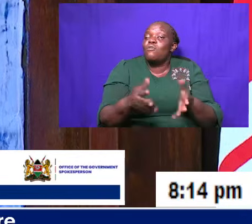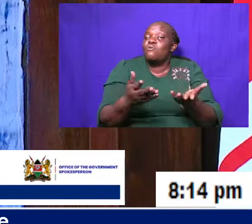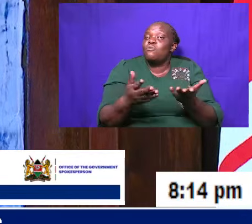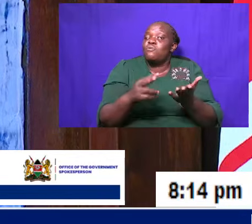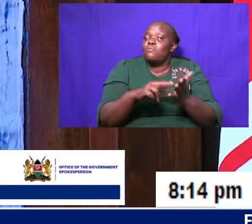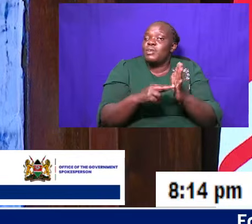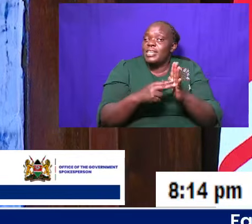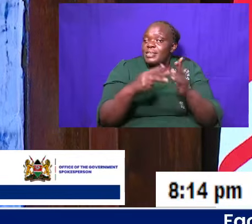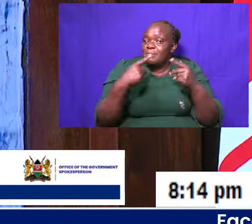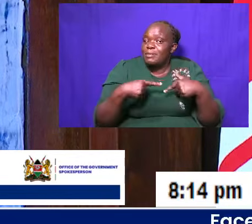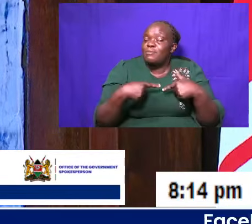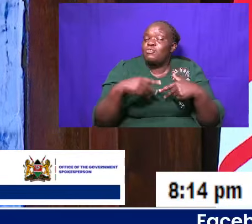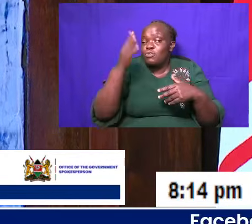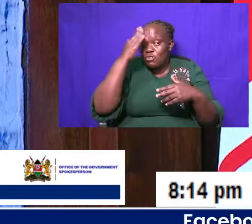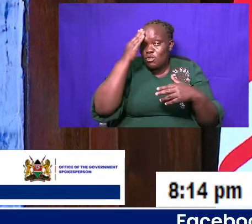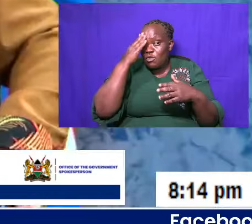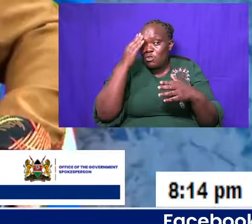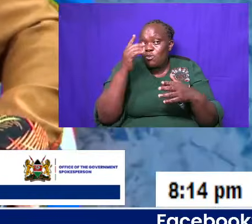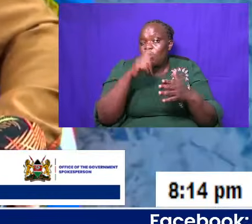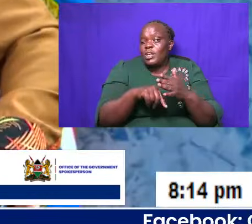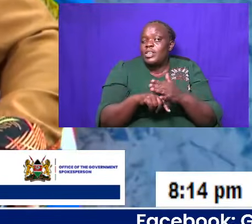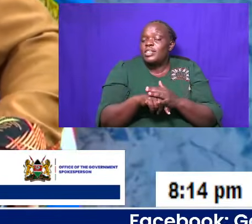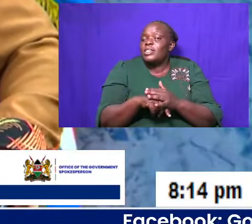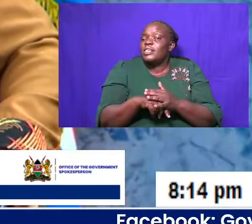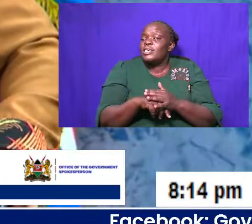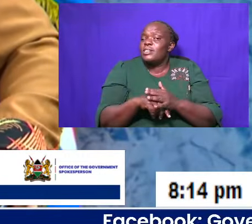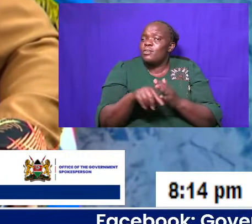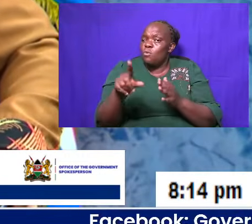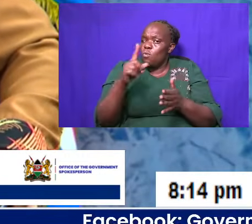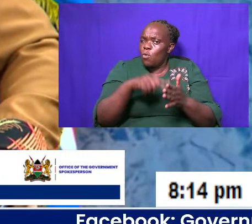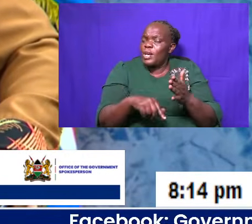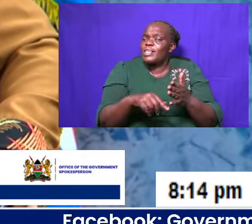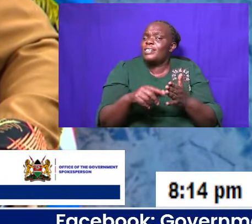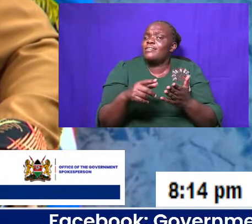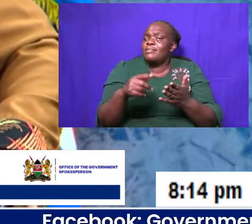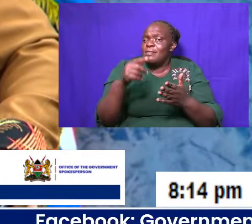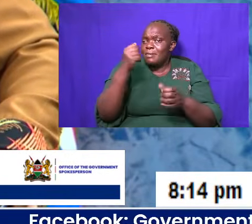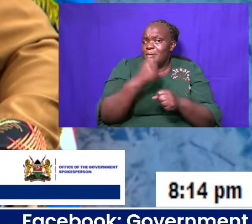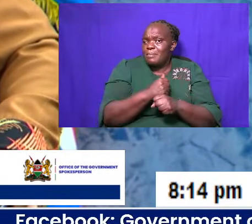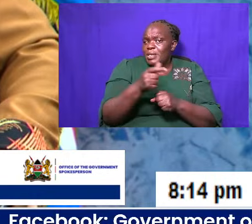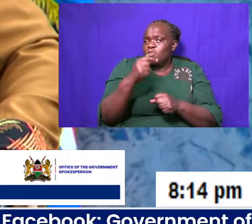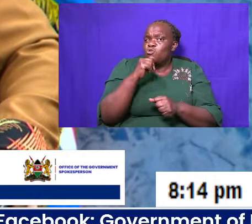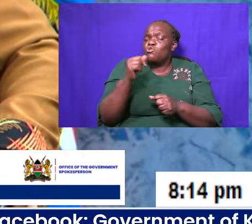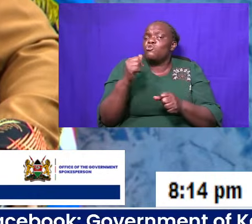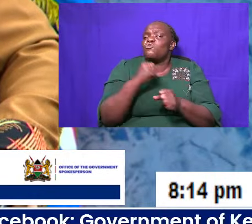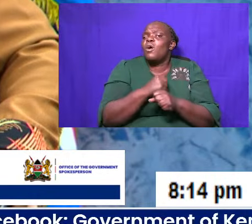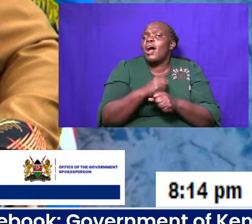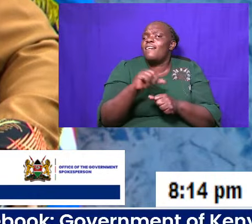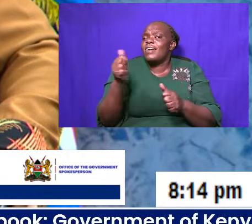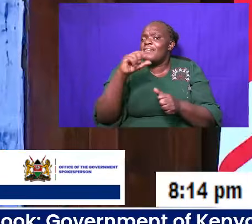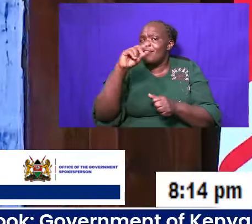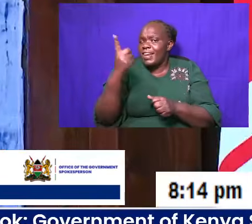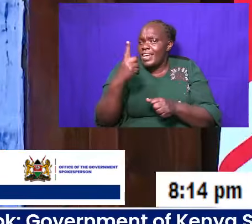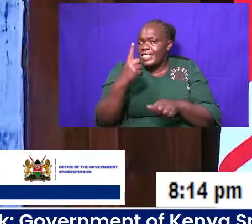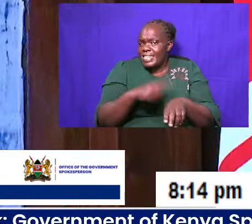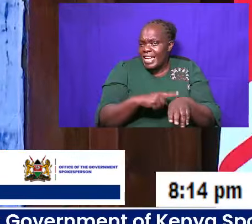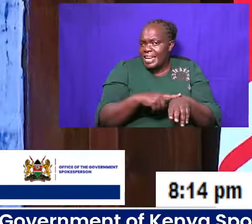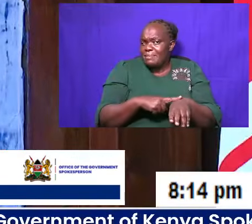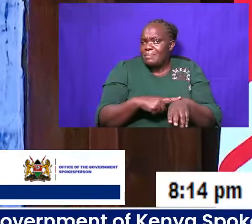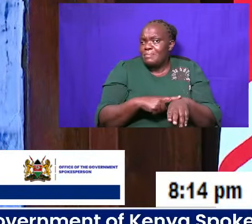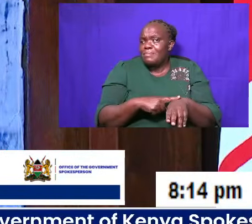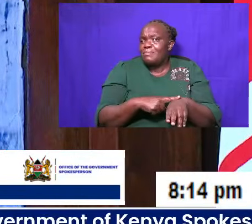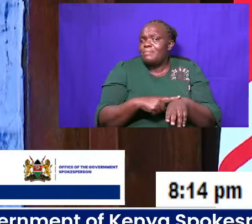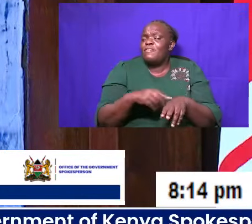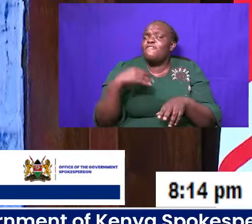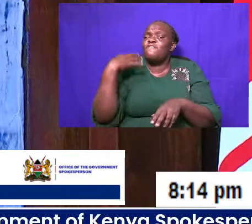people hope. Because Let you me see, ask you, yeah, Purity, yeah. what do you think made you not perform very well the first time? Because there was no